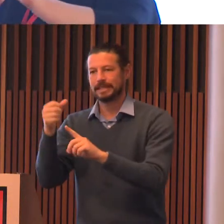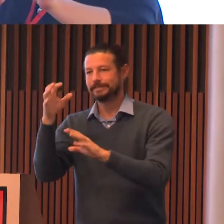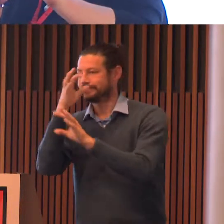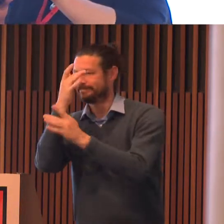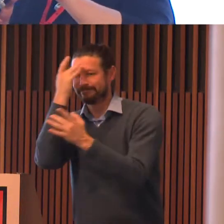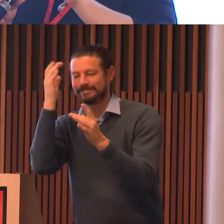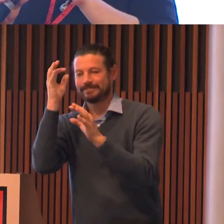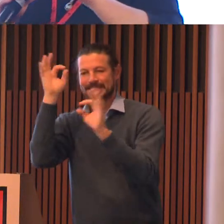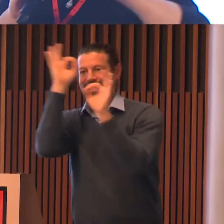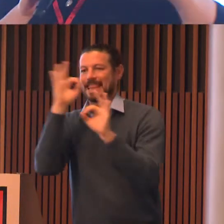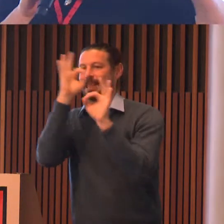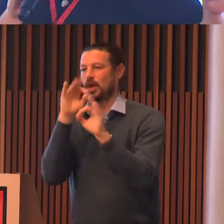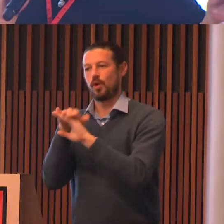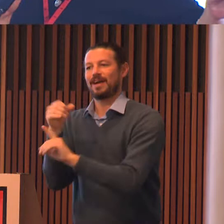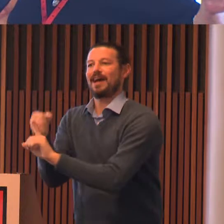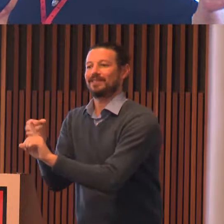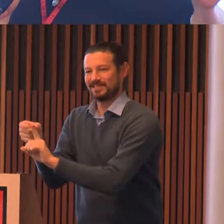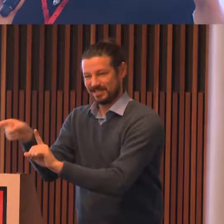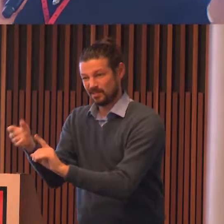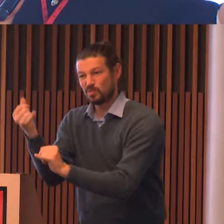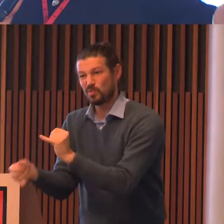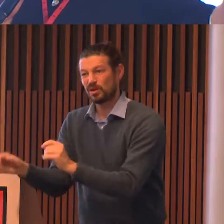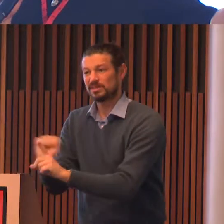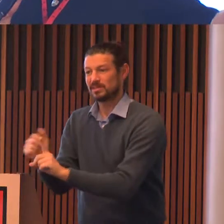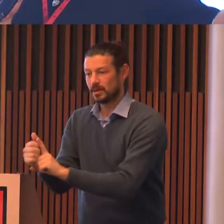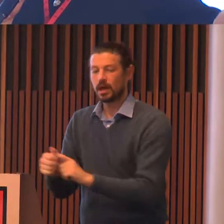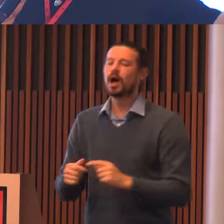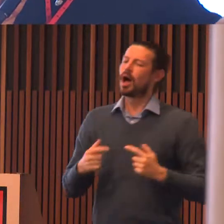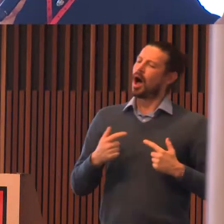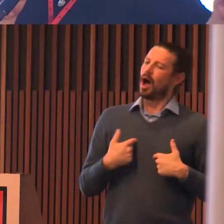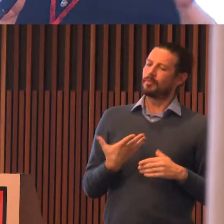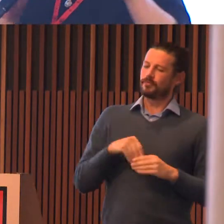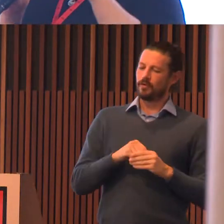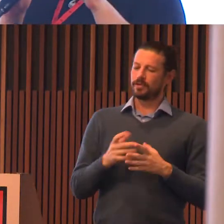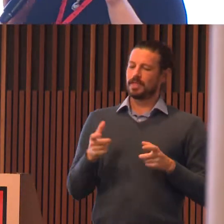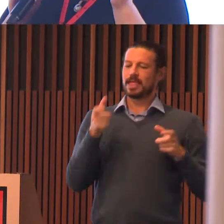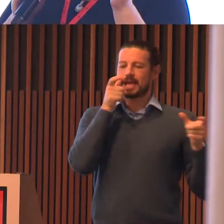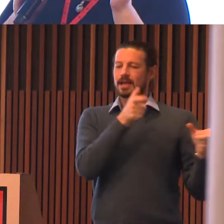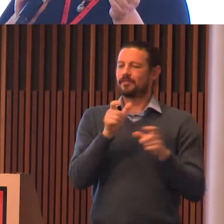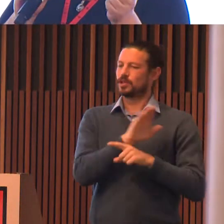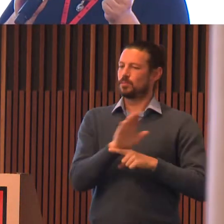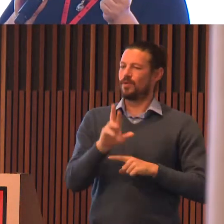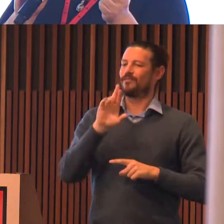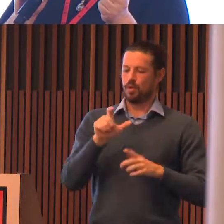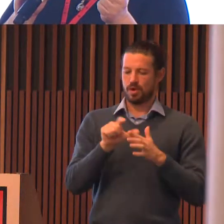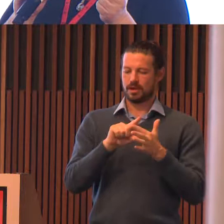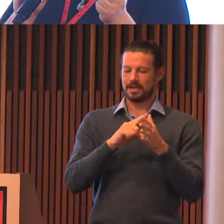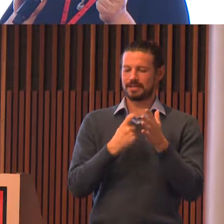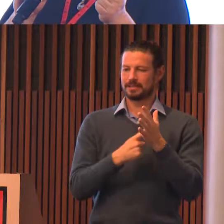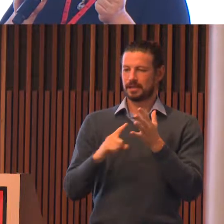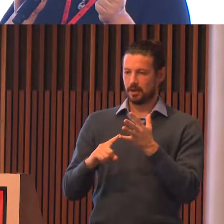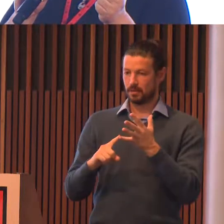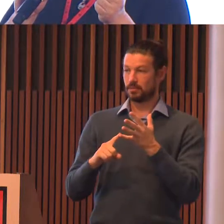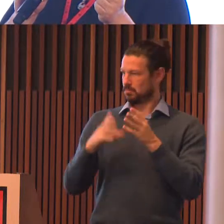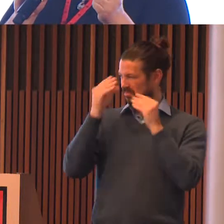I'll just take a little tangent. Daru is working, I sit on the governance board of Daru. The state government